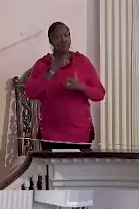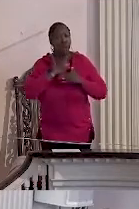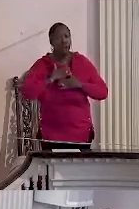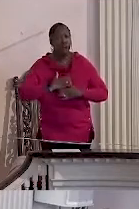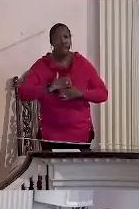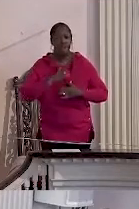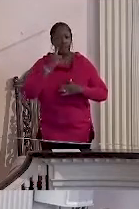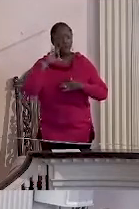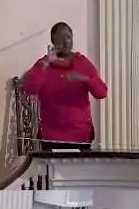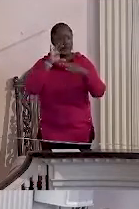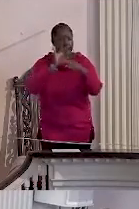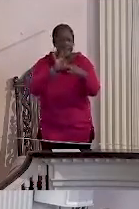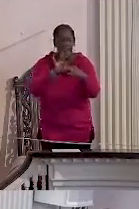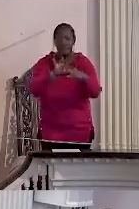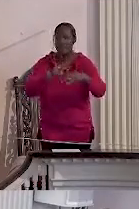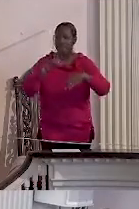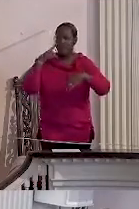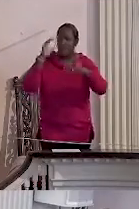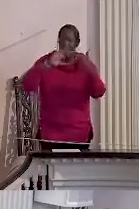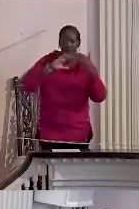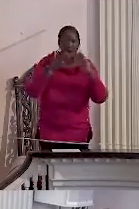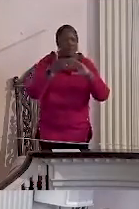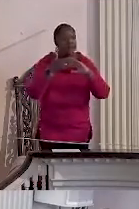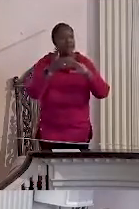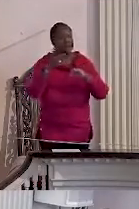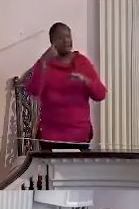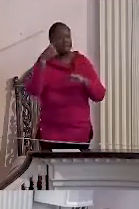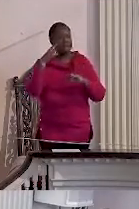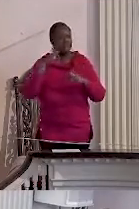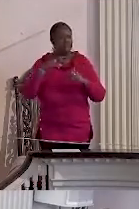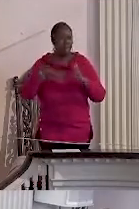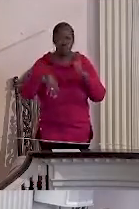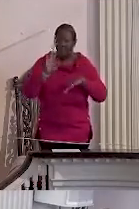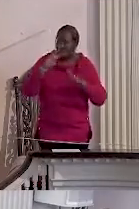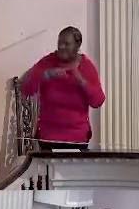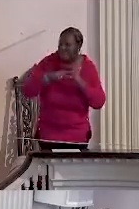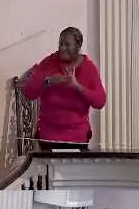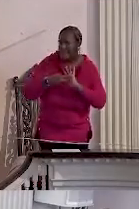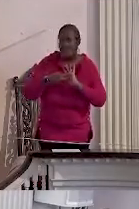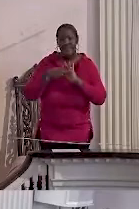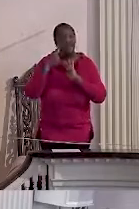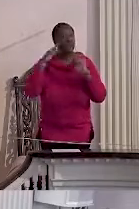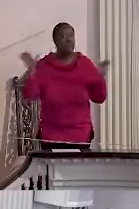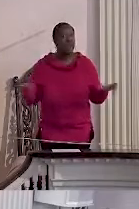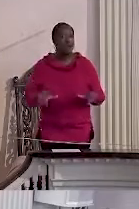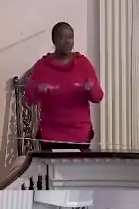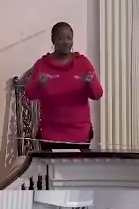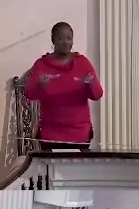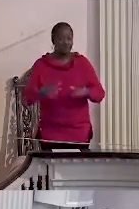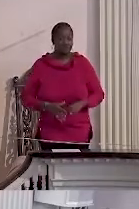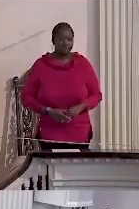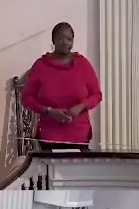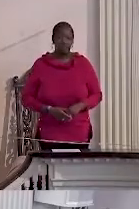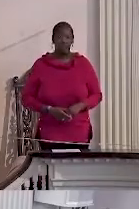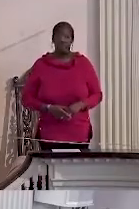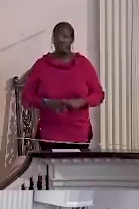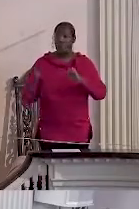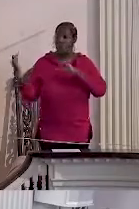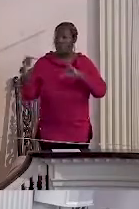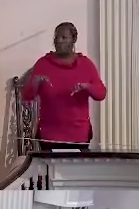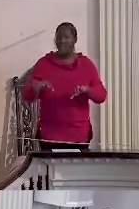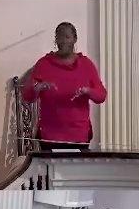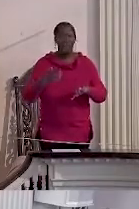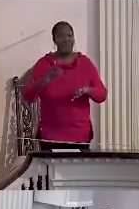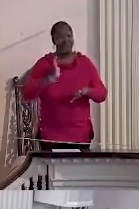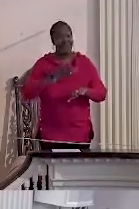connection, for community, for meaning, and for action. We come to feed our